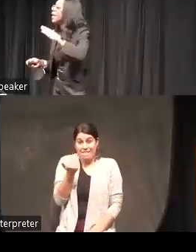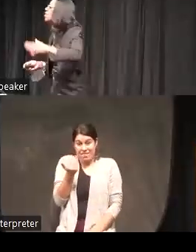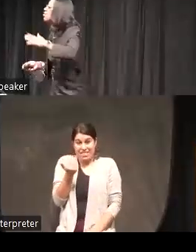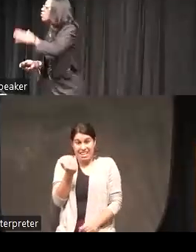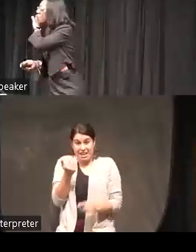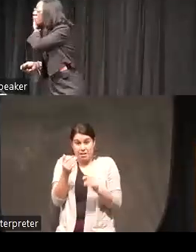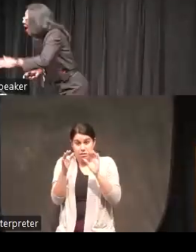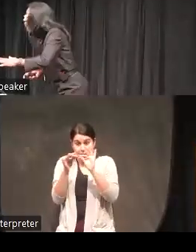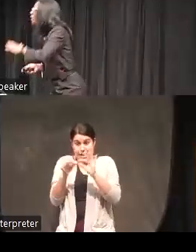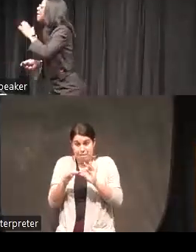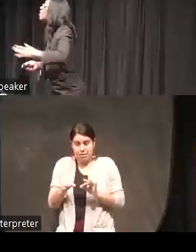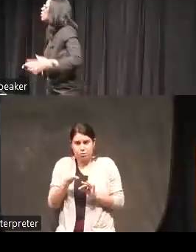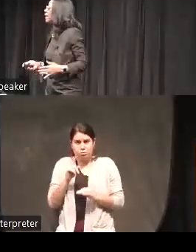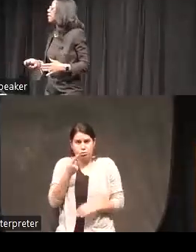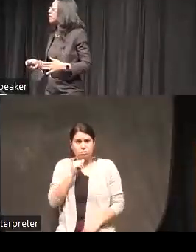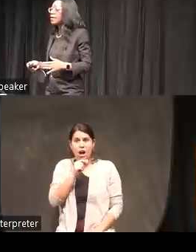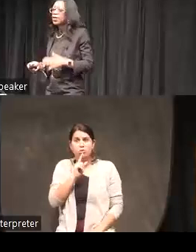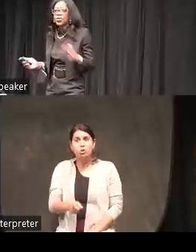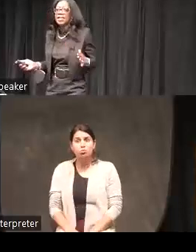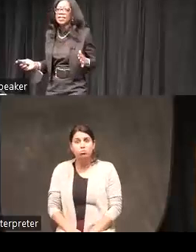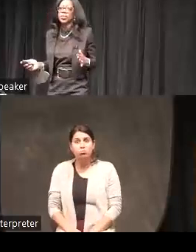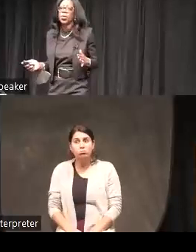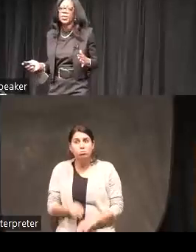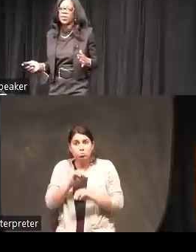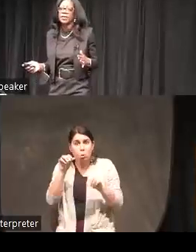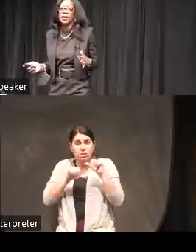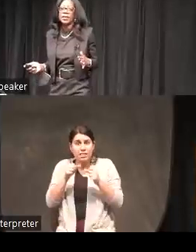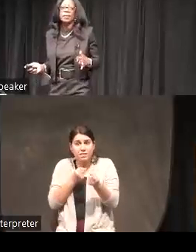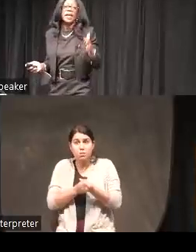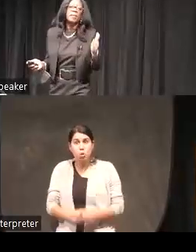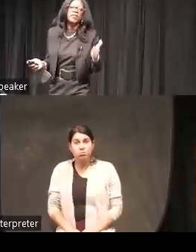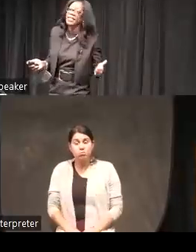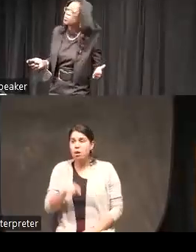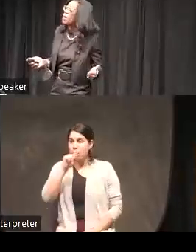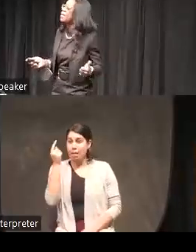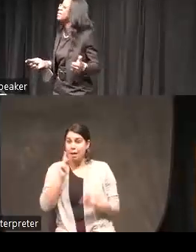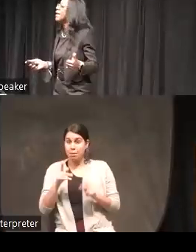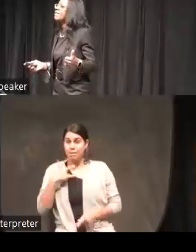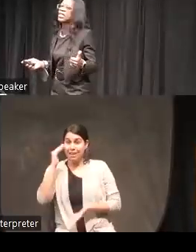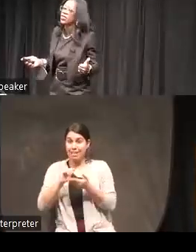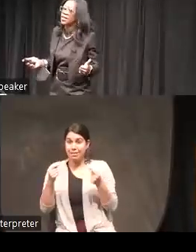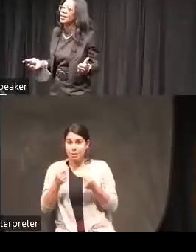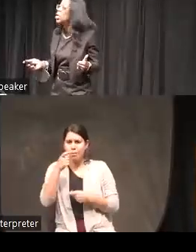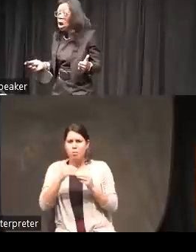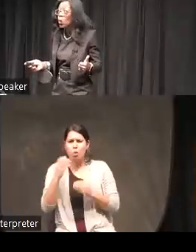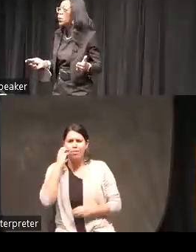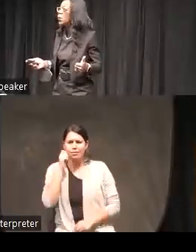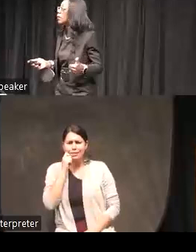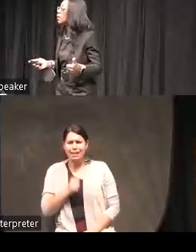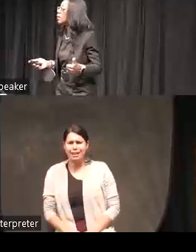blatantly untrue, factually incorrect, right? No scientific support whatsoever. Black people feel less pain because they have thicker skin.